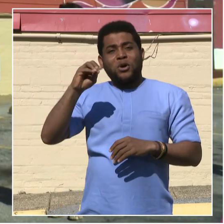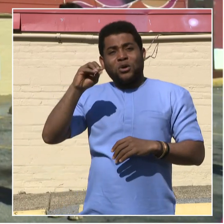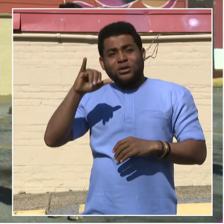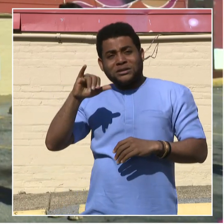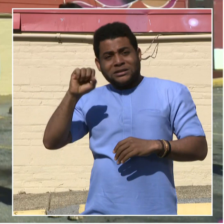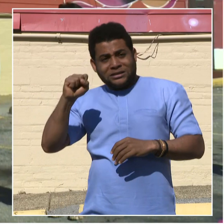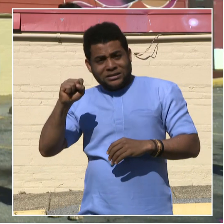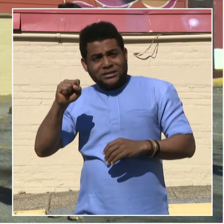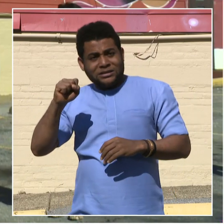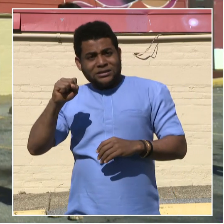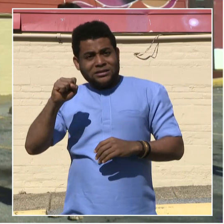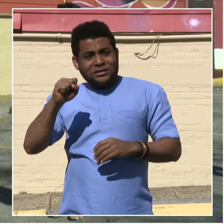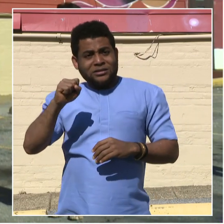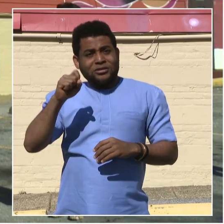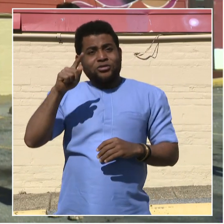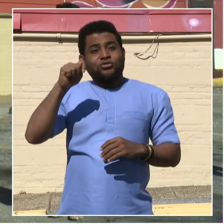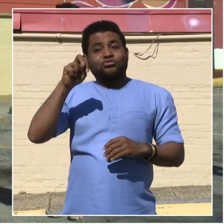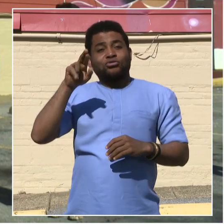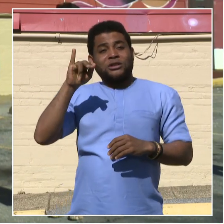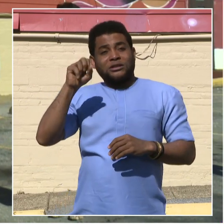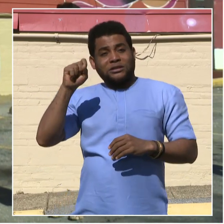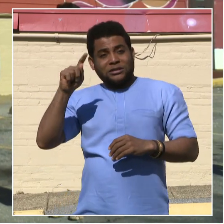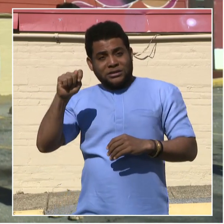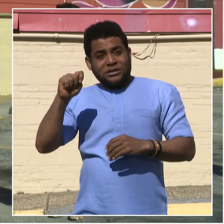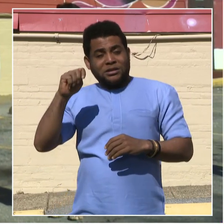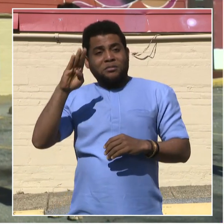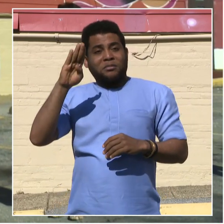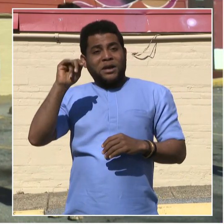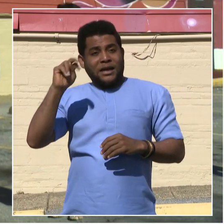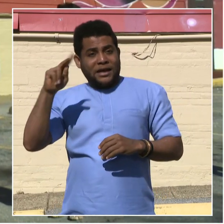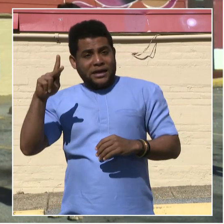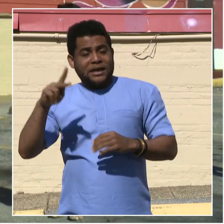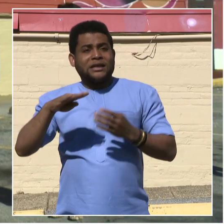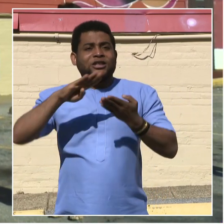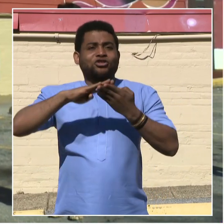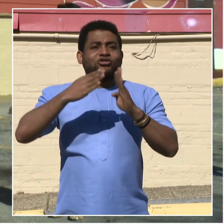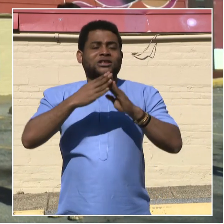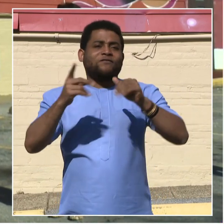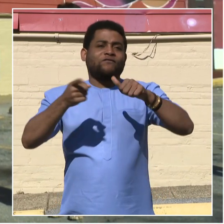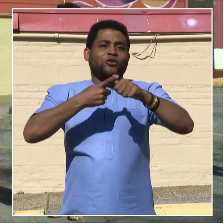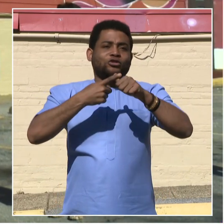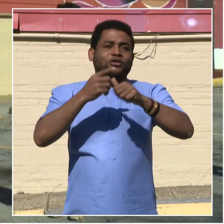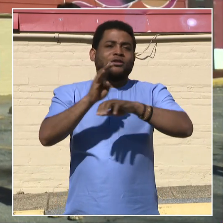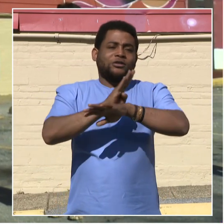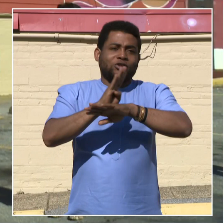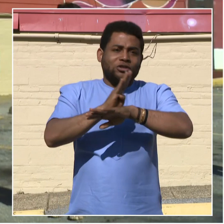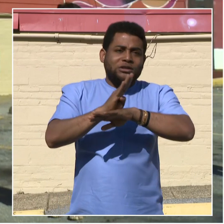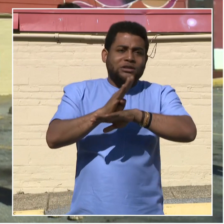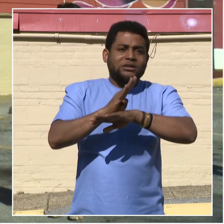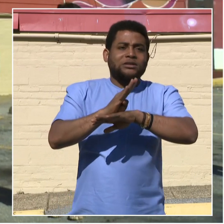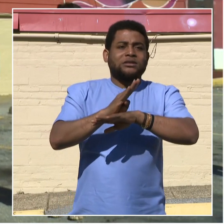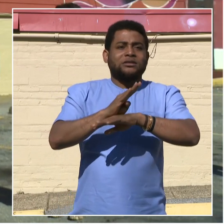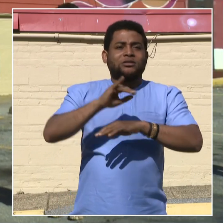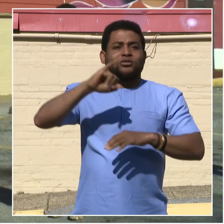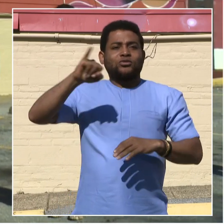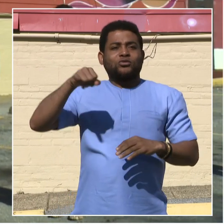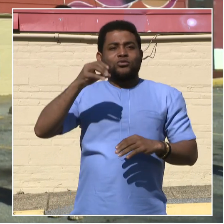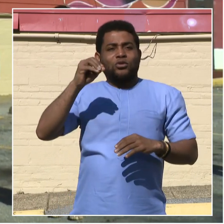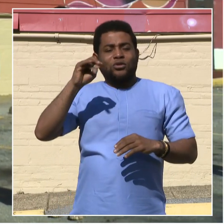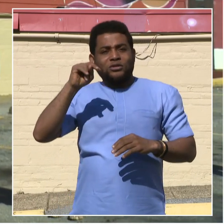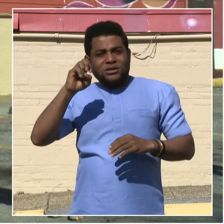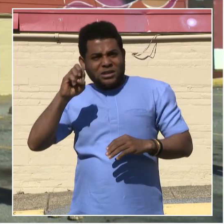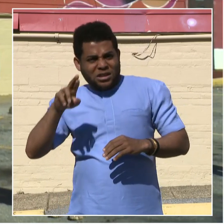Bank, Moise, City First Enterprises, Joyster LLC, who was my wonderful realtor to